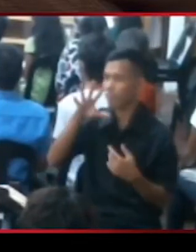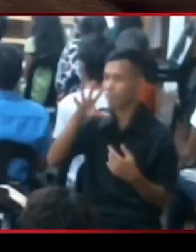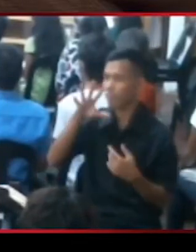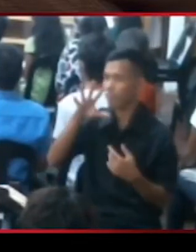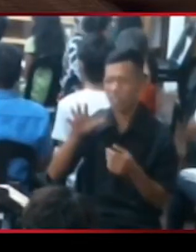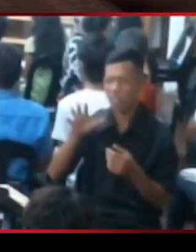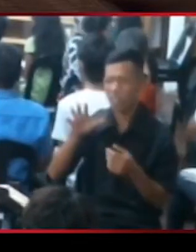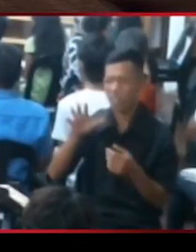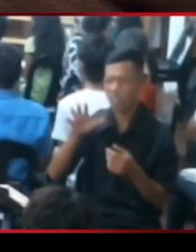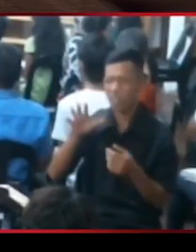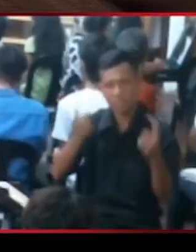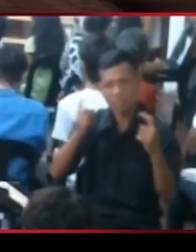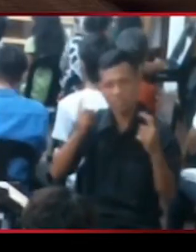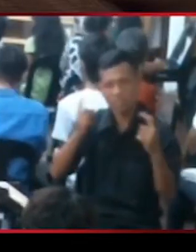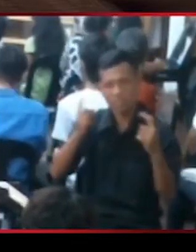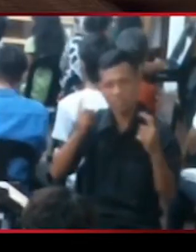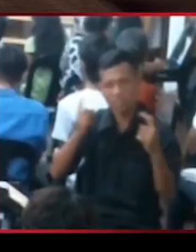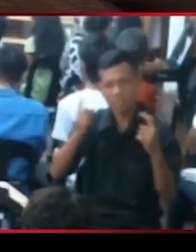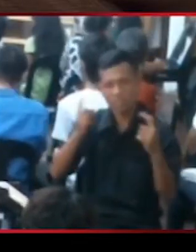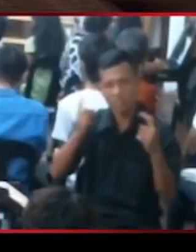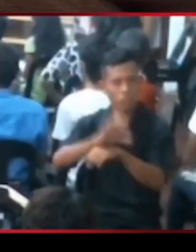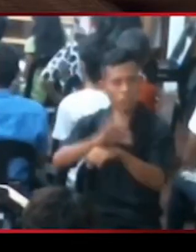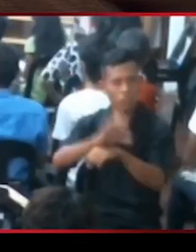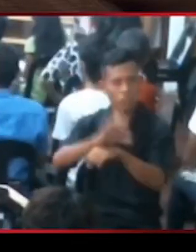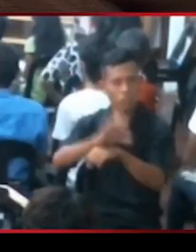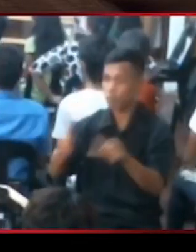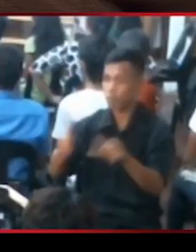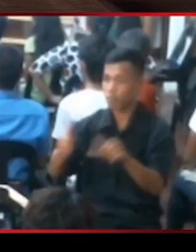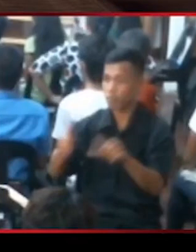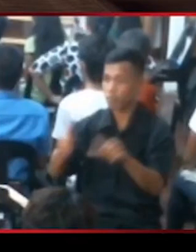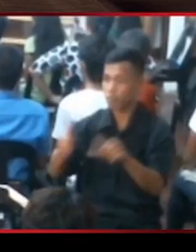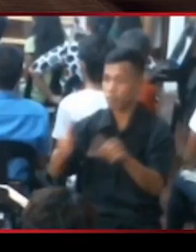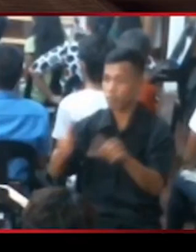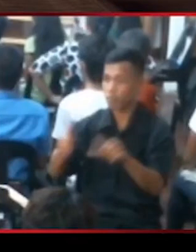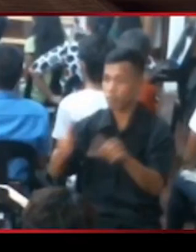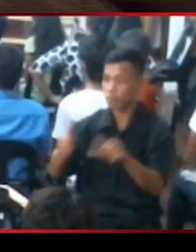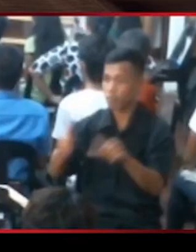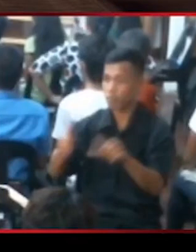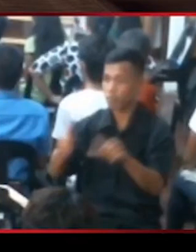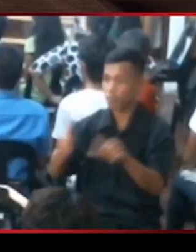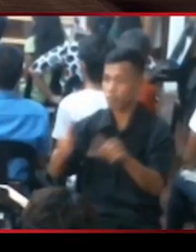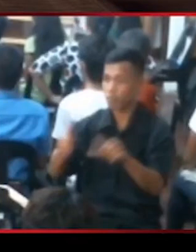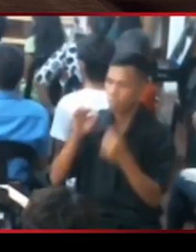Four or five men were coming to a church, a Baptist church, and